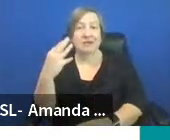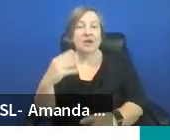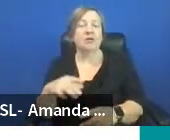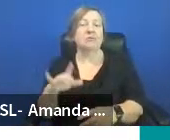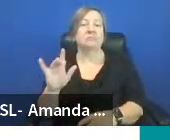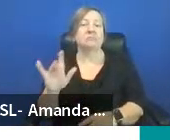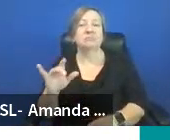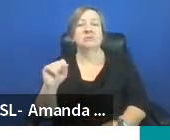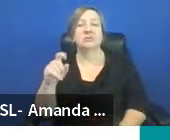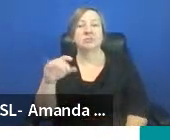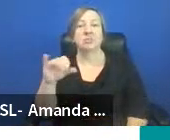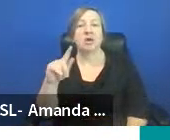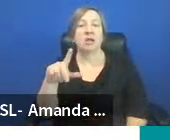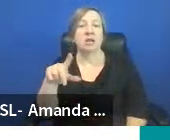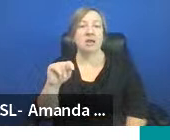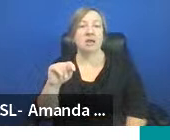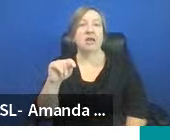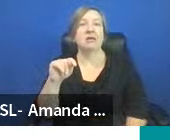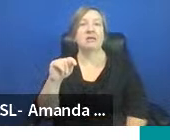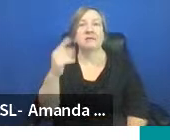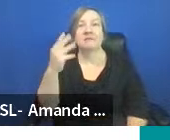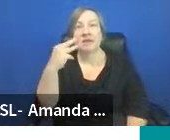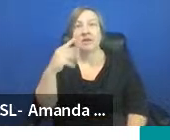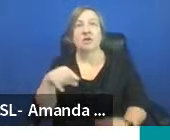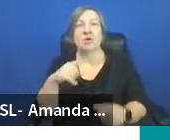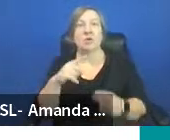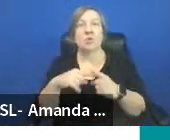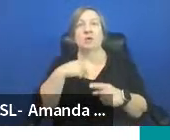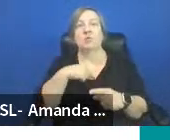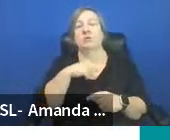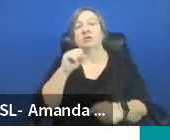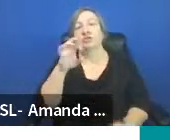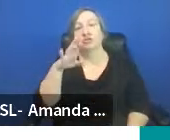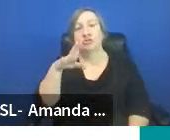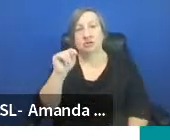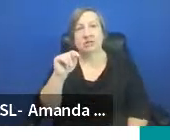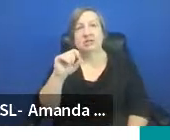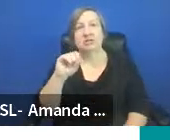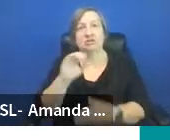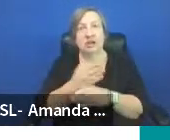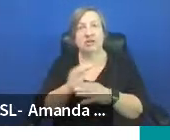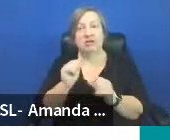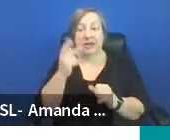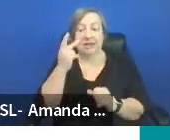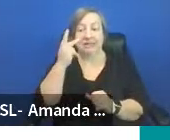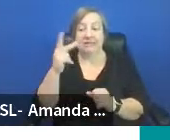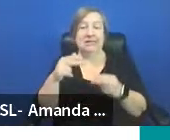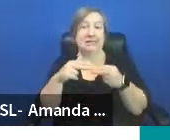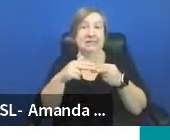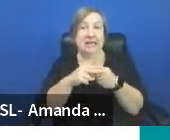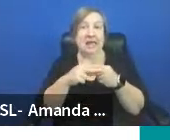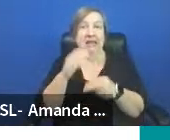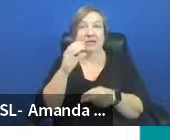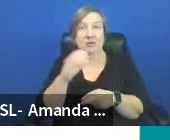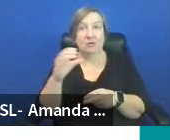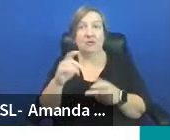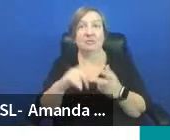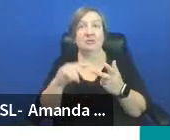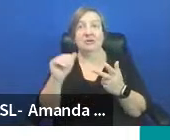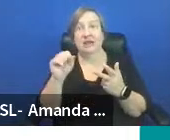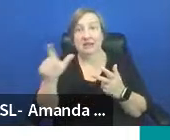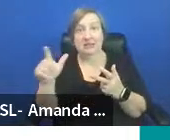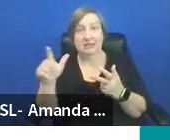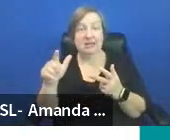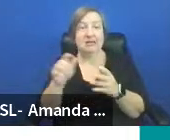Video. For those watching on YouTube, when we screen share, you will be able to see the slideshow, closed captioning, and the ASL